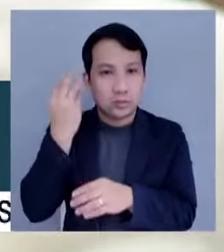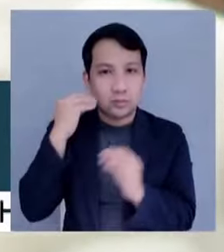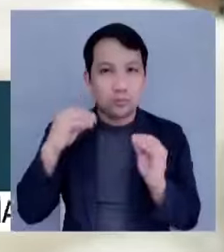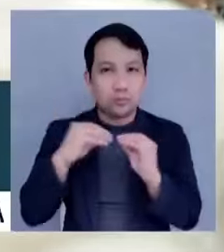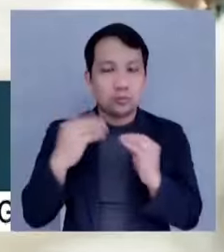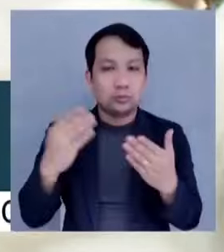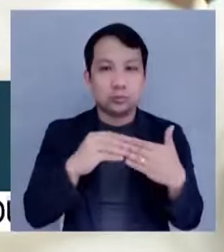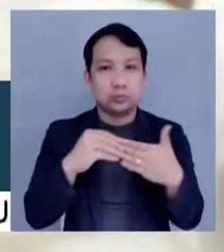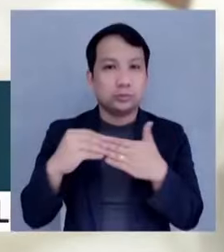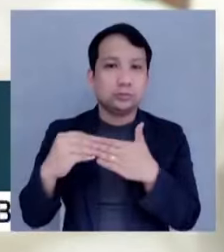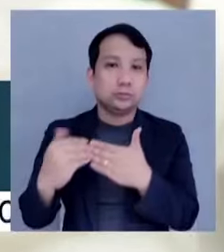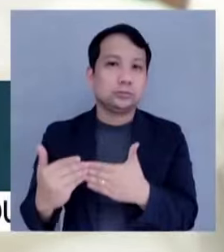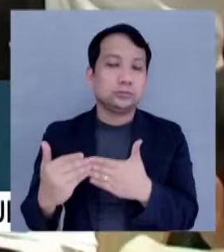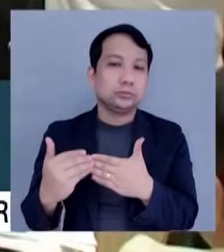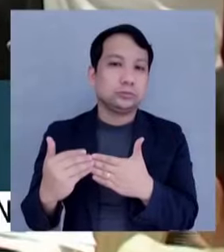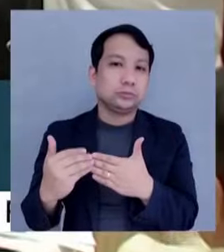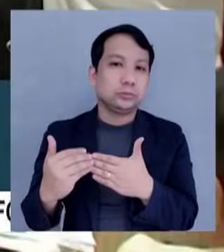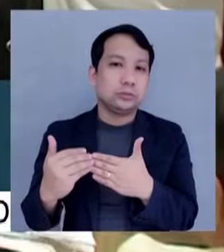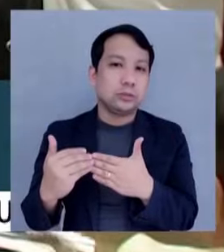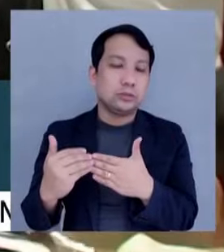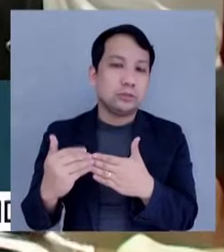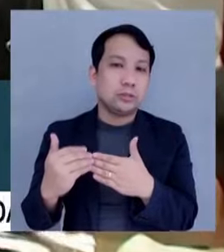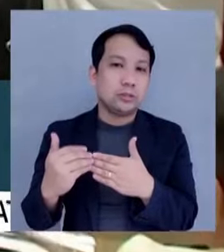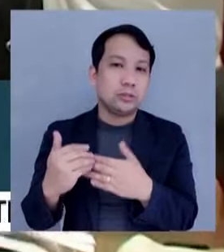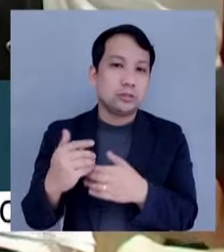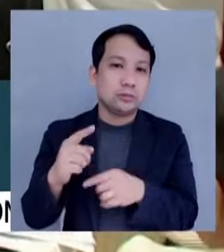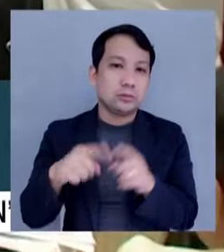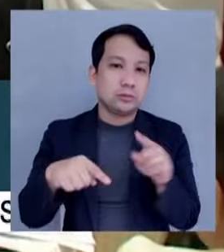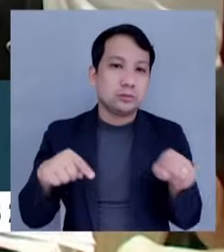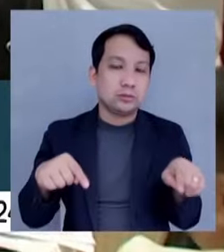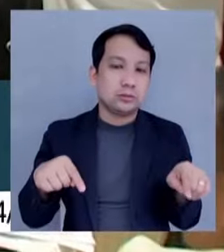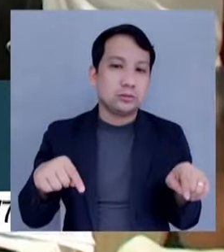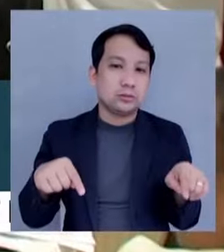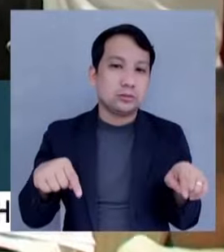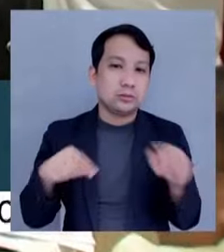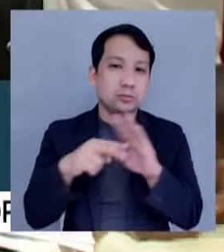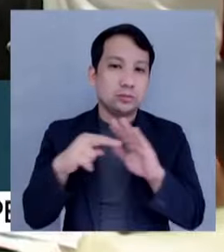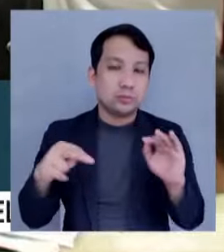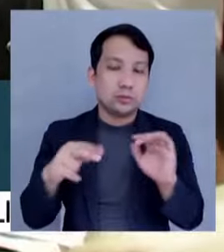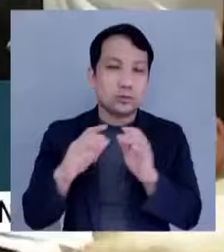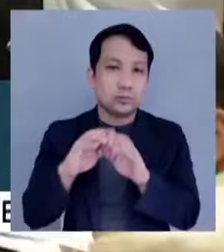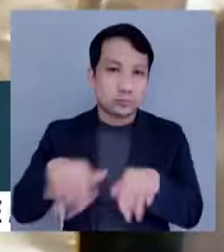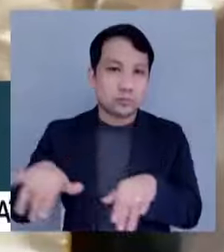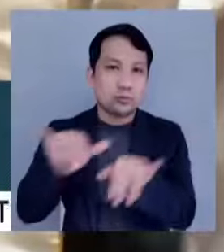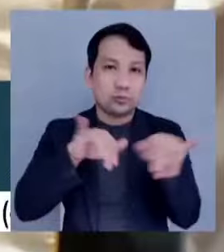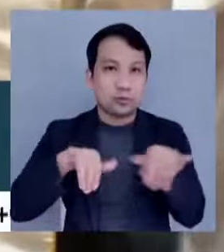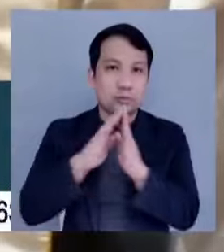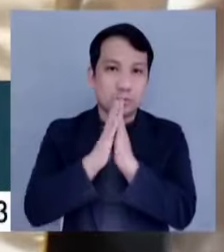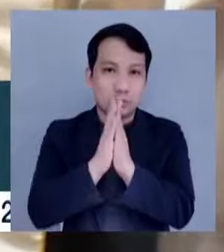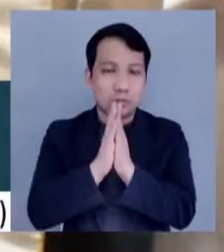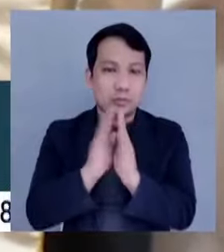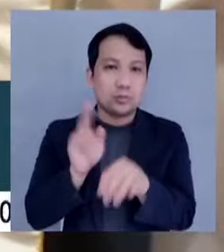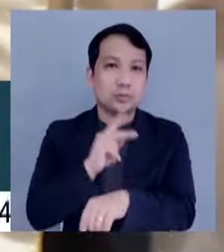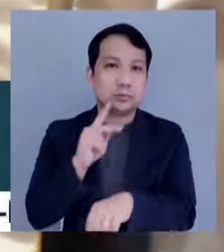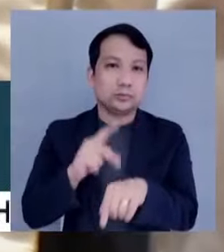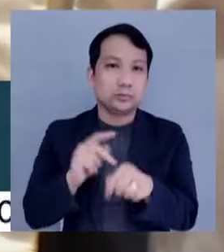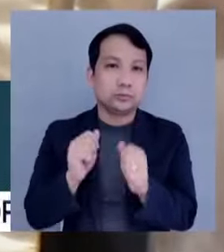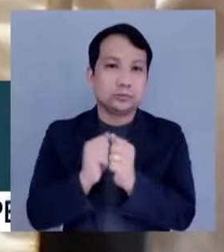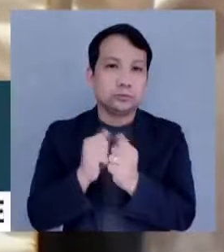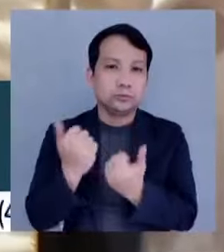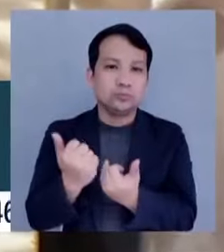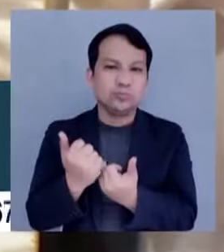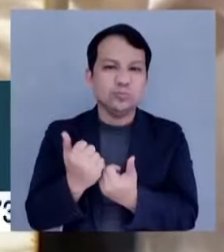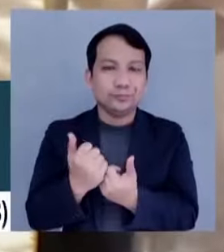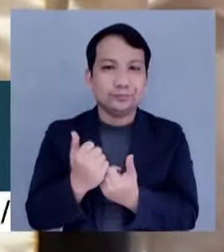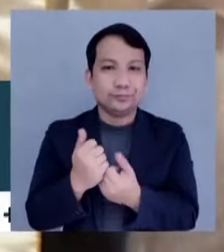set aside titles and agenda and come together as equals in prayers. He said, he noted that the Philippines, as well as the rest of the world, face